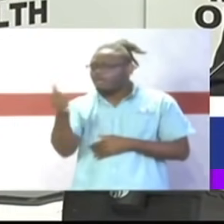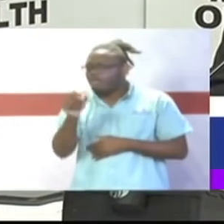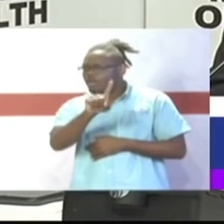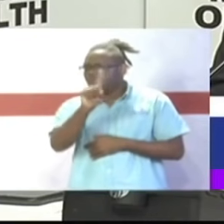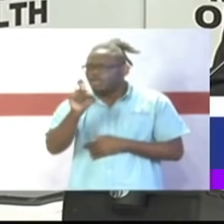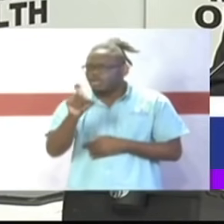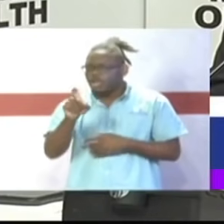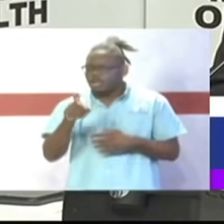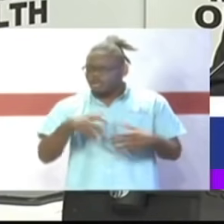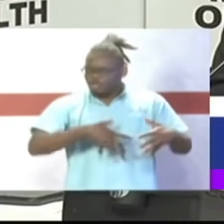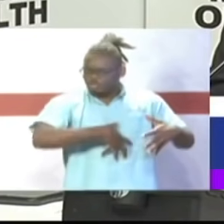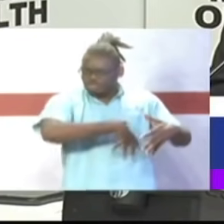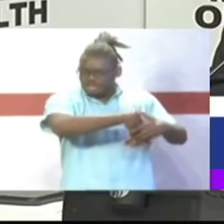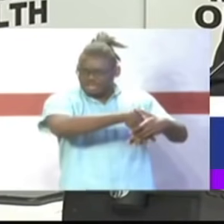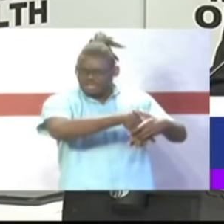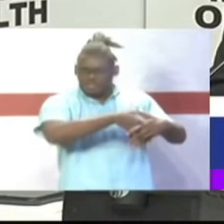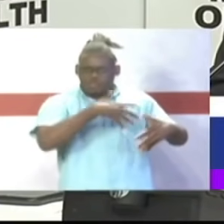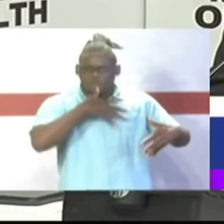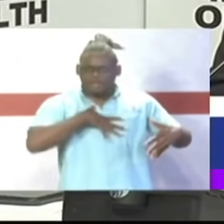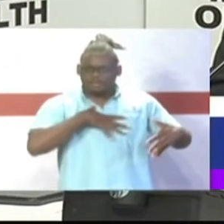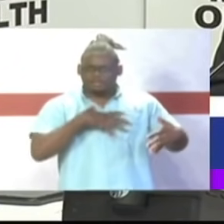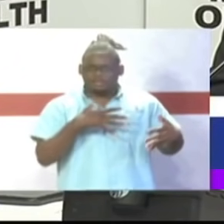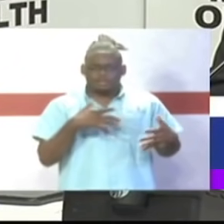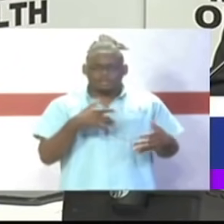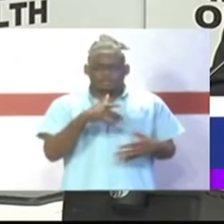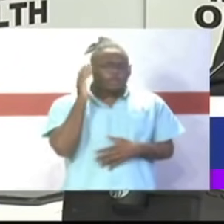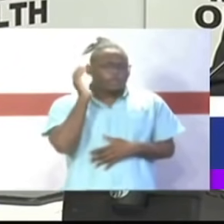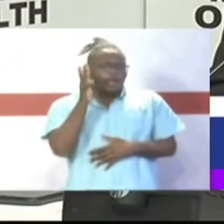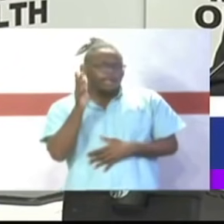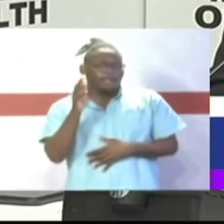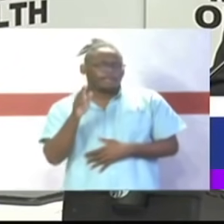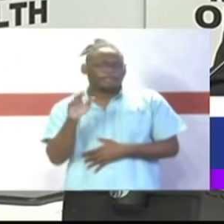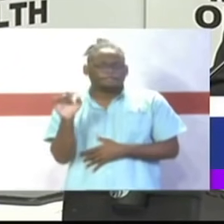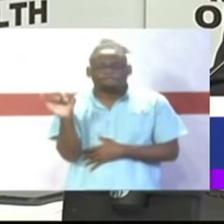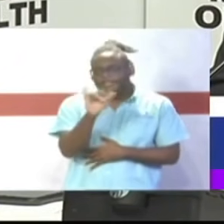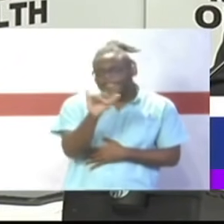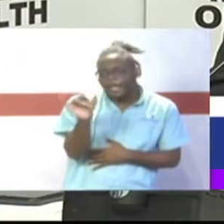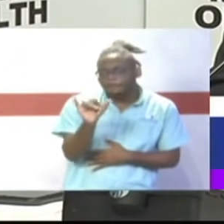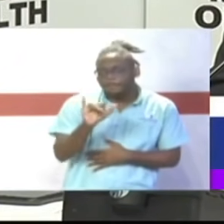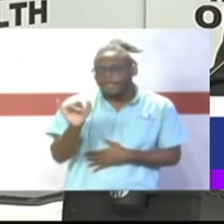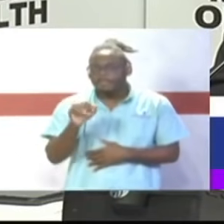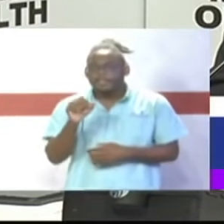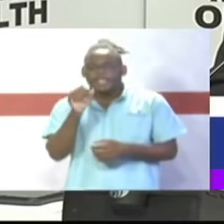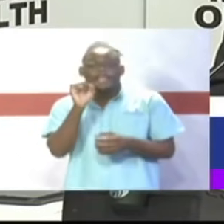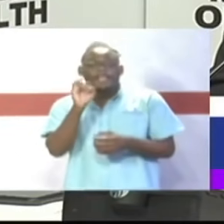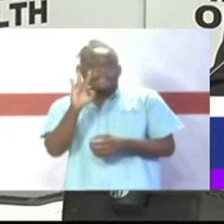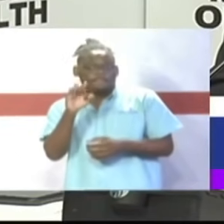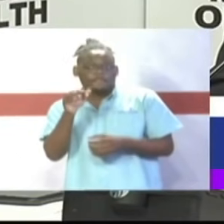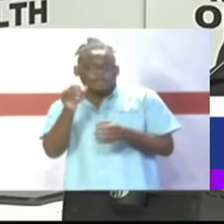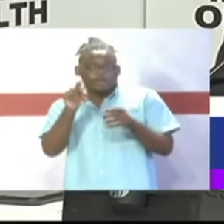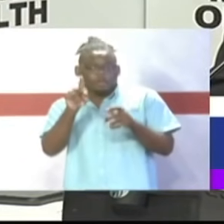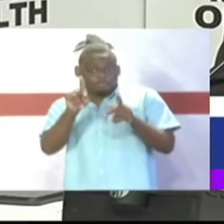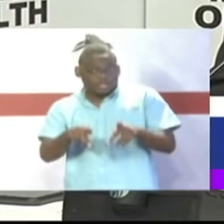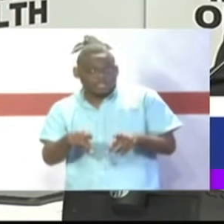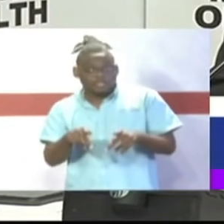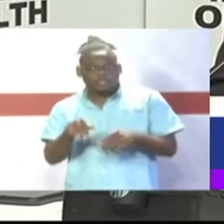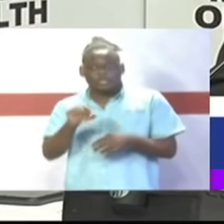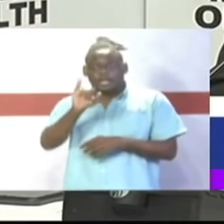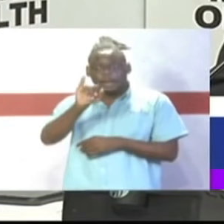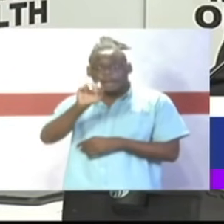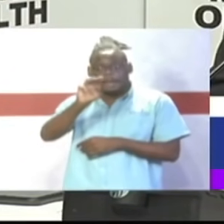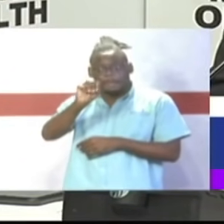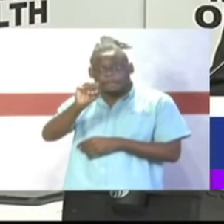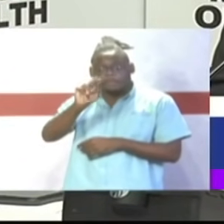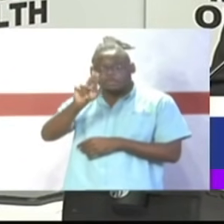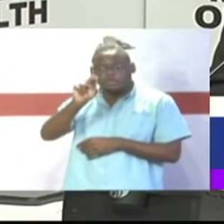approved for that particular group. You can have a third primary dose of Pfizer in the pregnancy